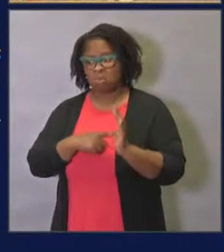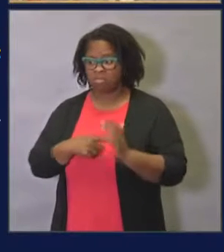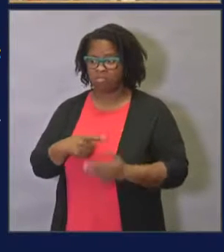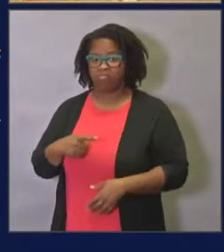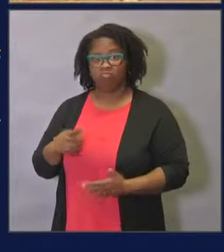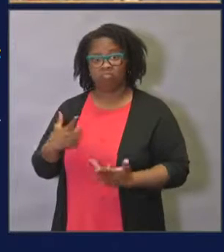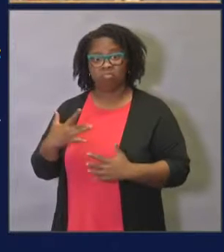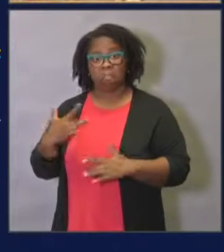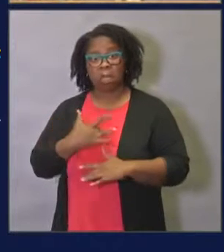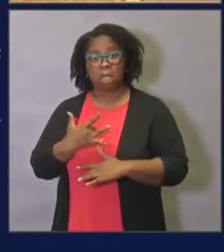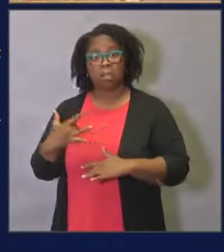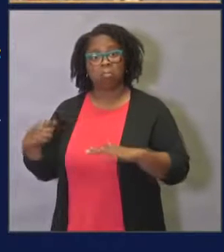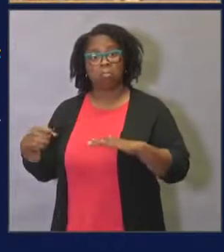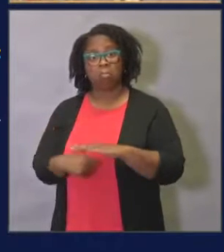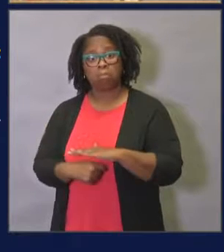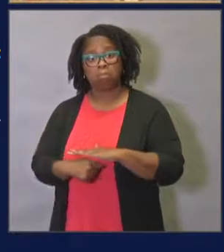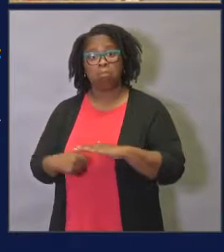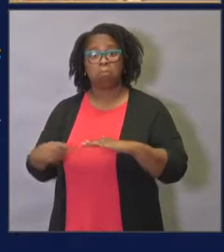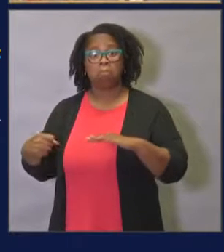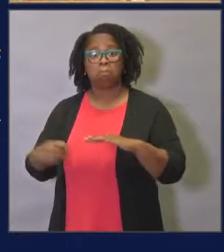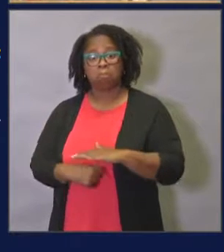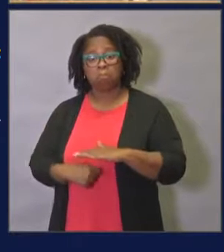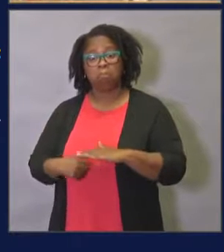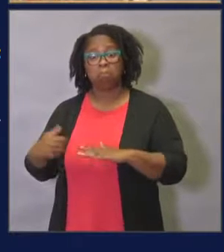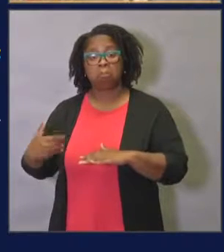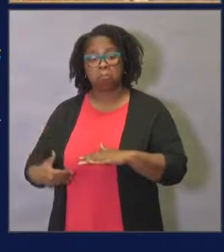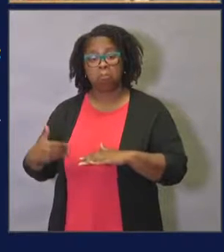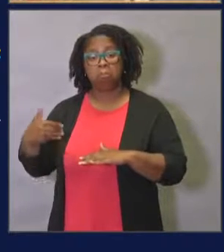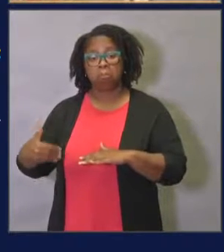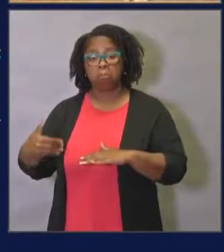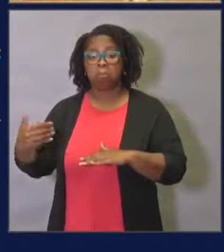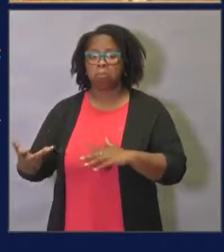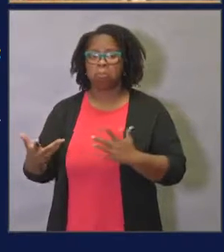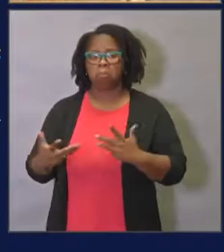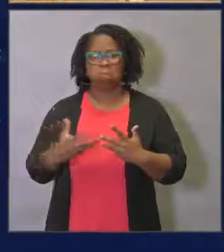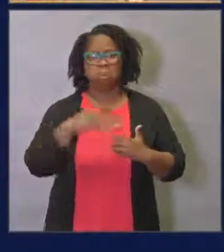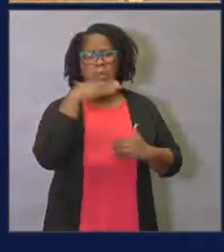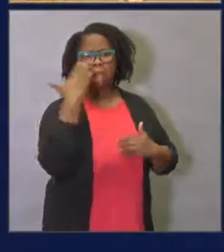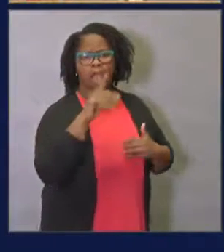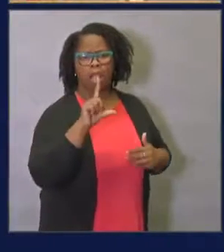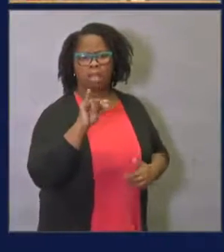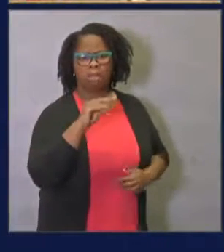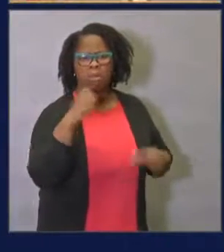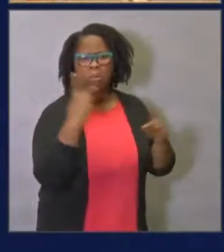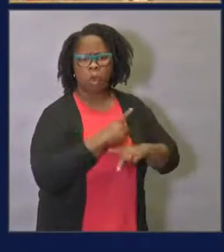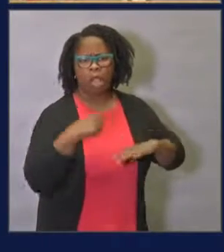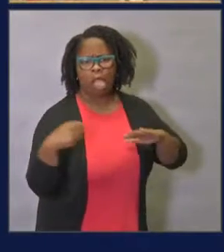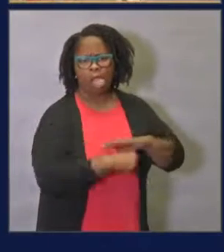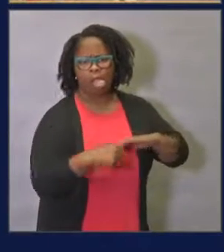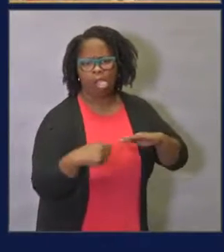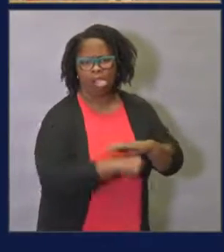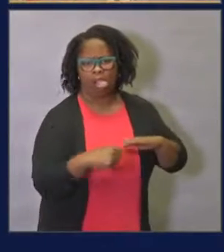of hospitalizations than our Black and Latino residents. Next slide.